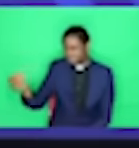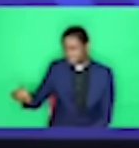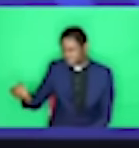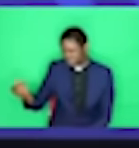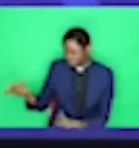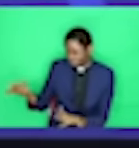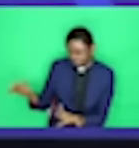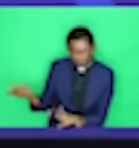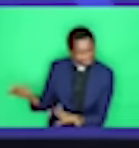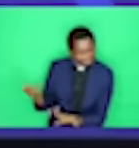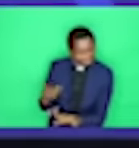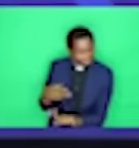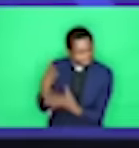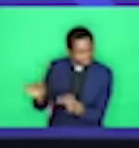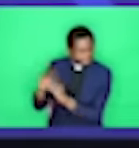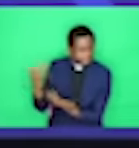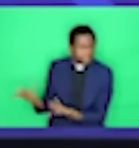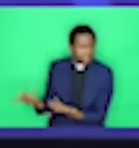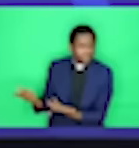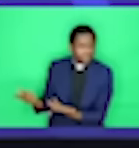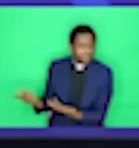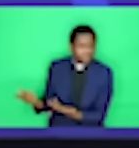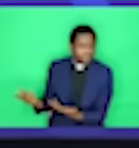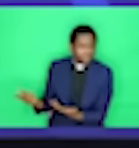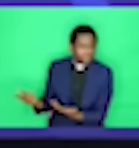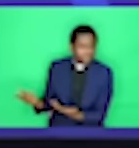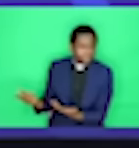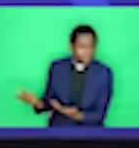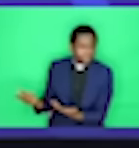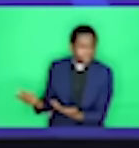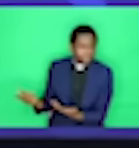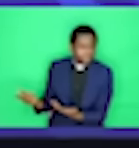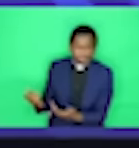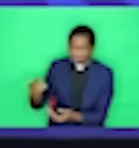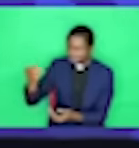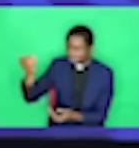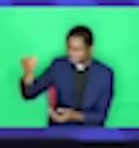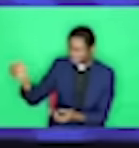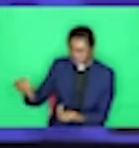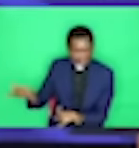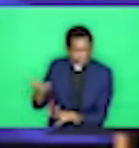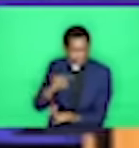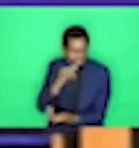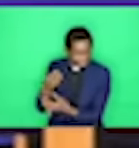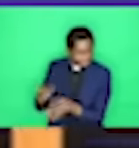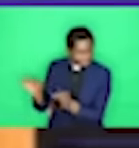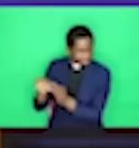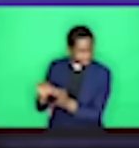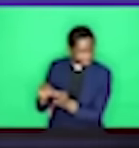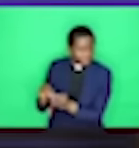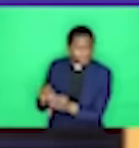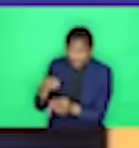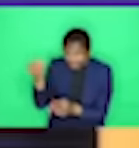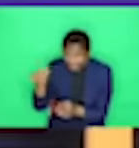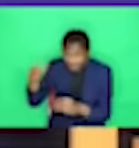what you are multiplying by. Otherwise, percentages are not important. Mumia Shebra, Eddie, Devi, Bae, Yakenina,